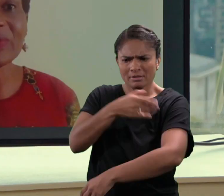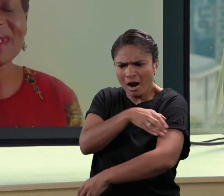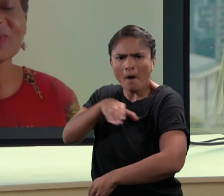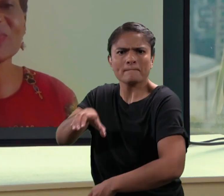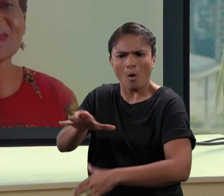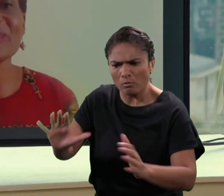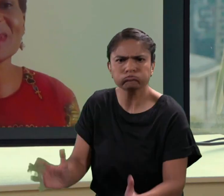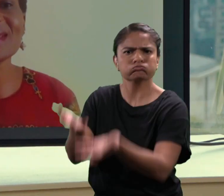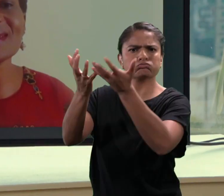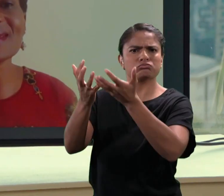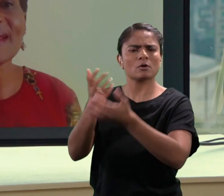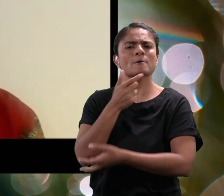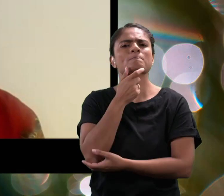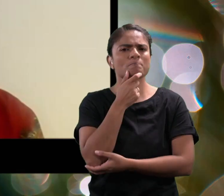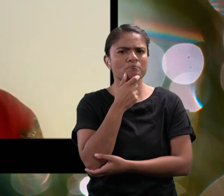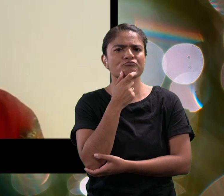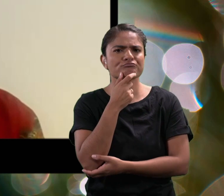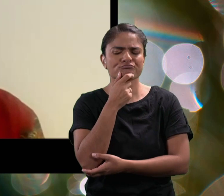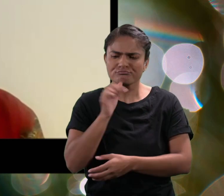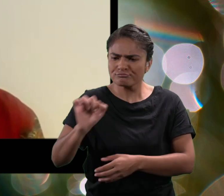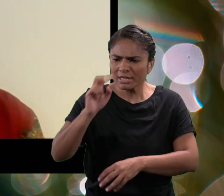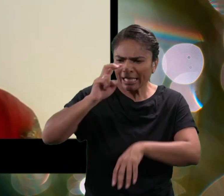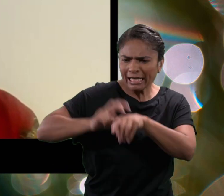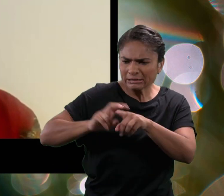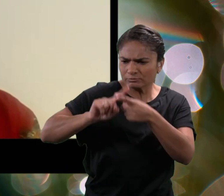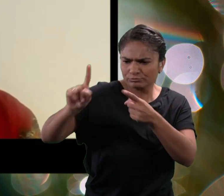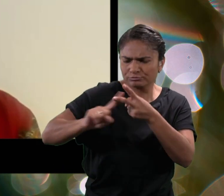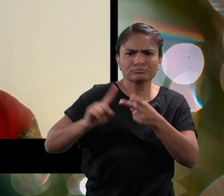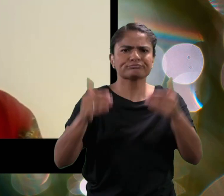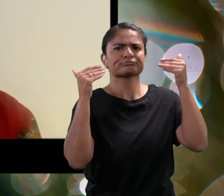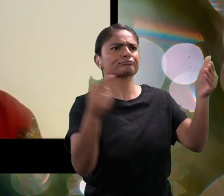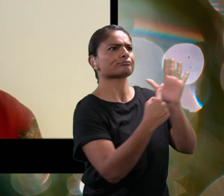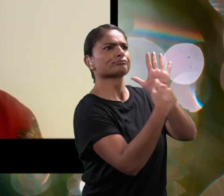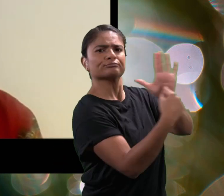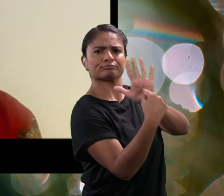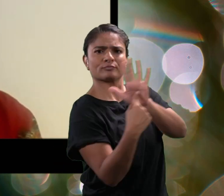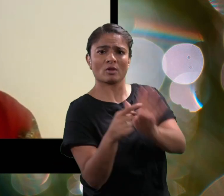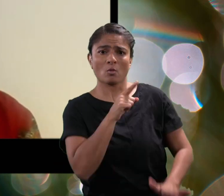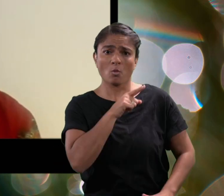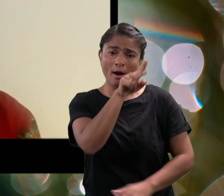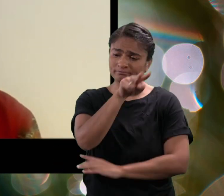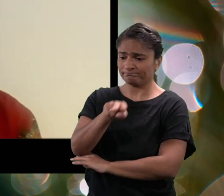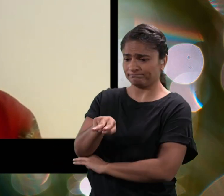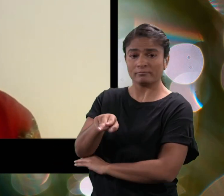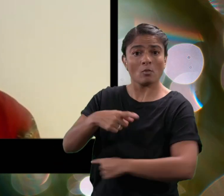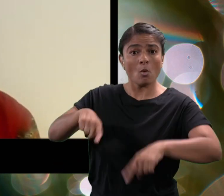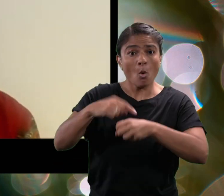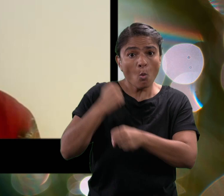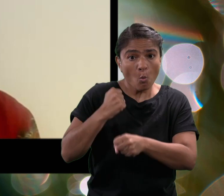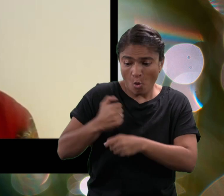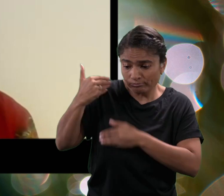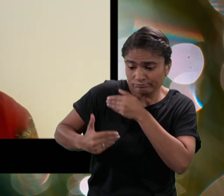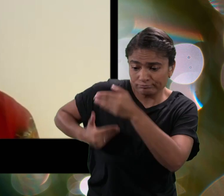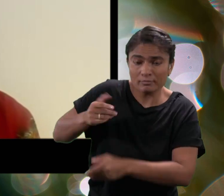empower people with intellectual disabilities, bring their needs more to the fore, because I could see that when you look at work that